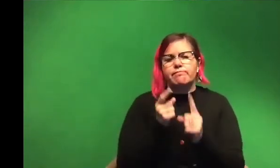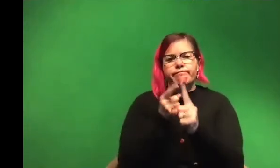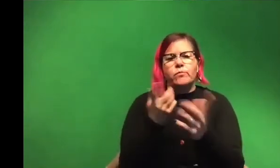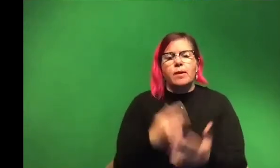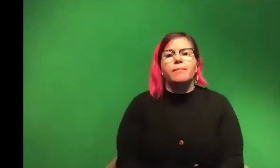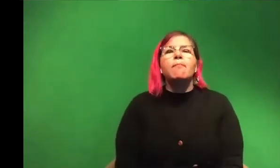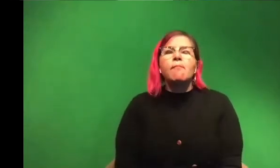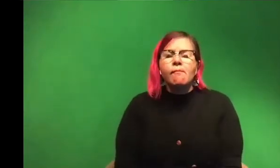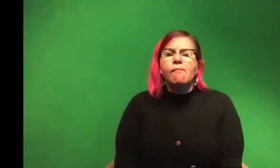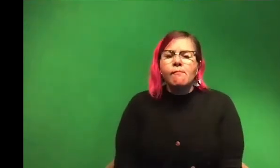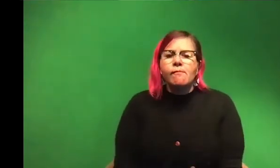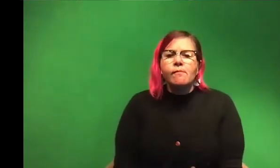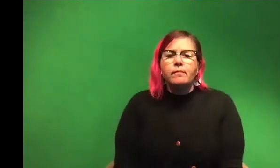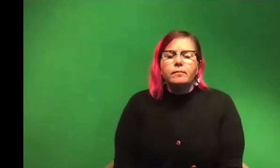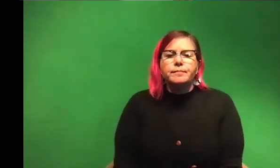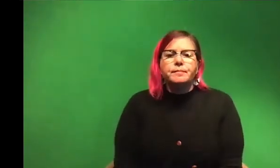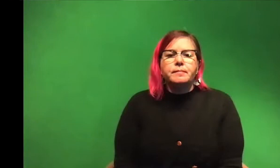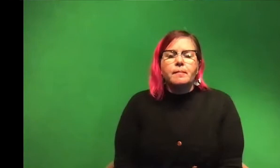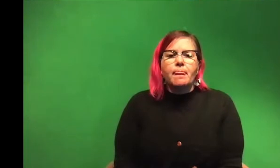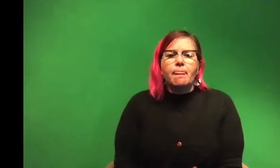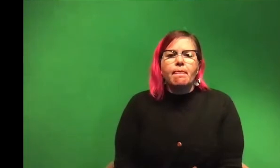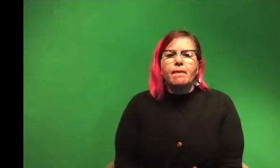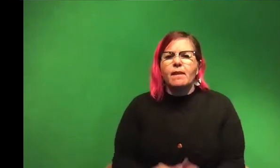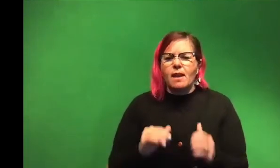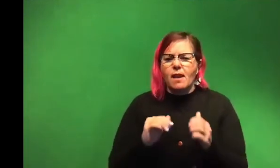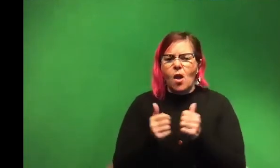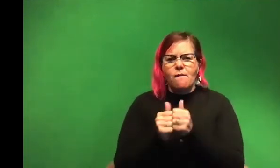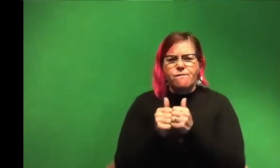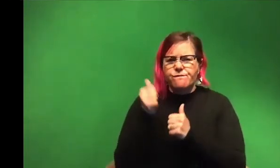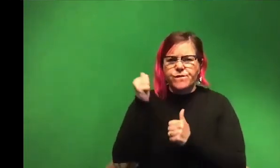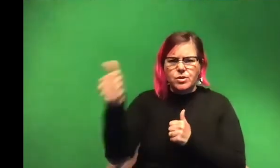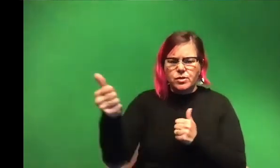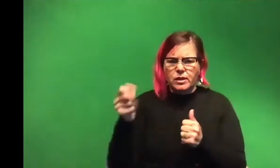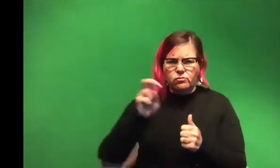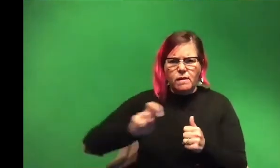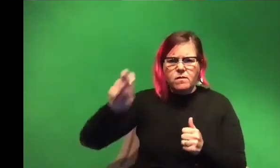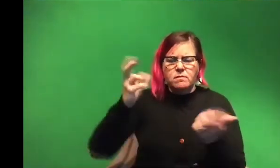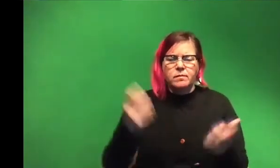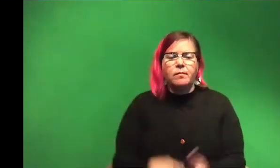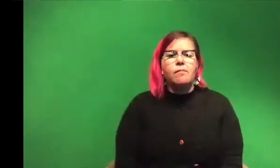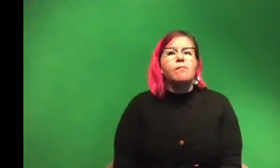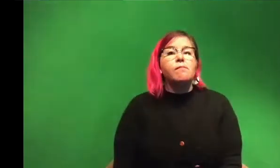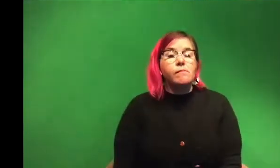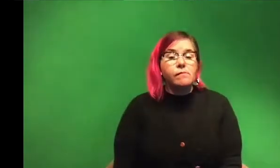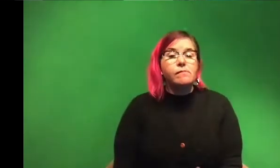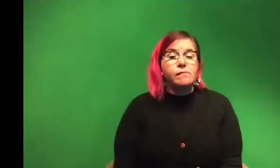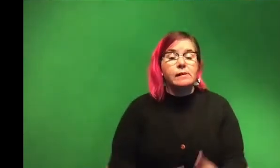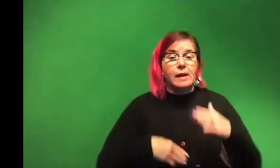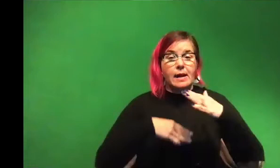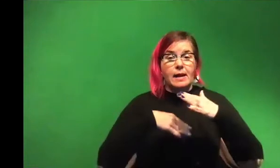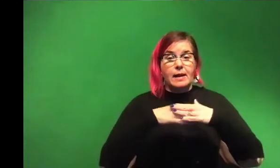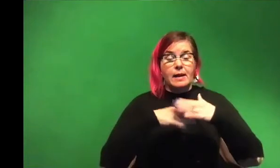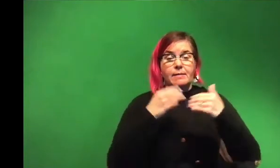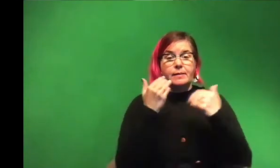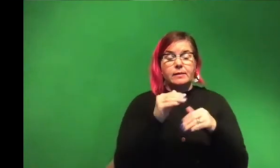Cool. Let's see. How far can the drone travel? So the limitation in the United